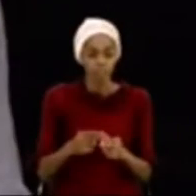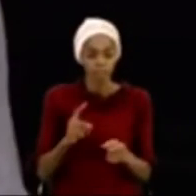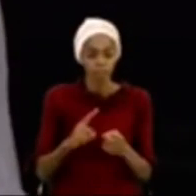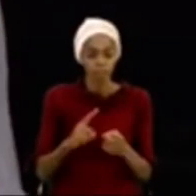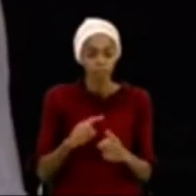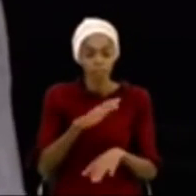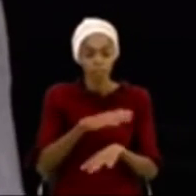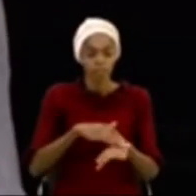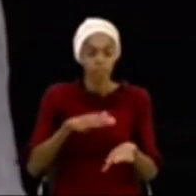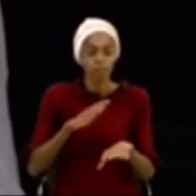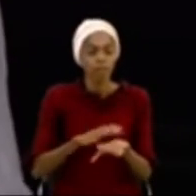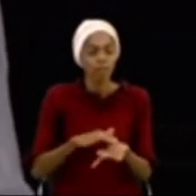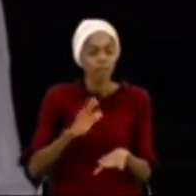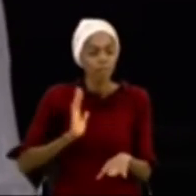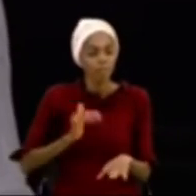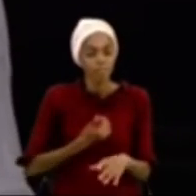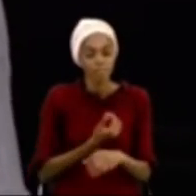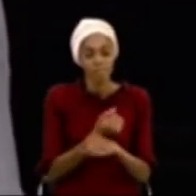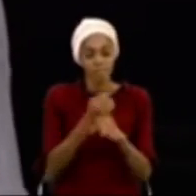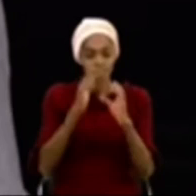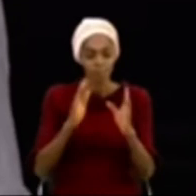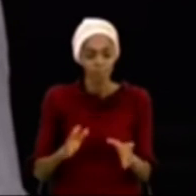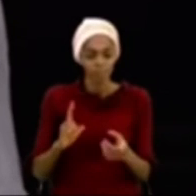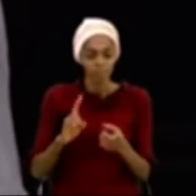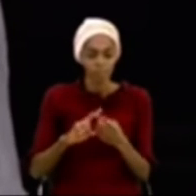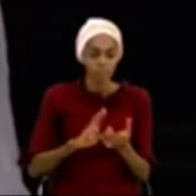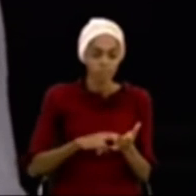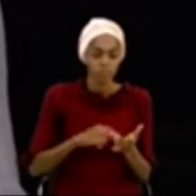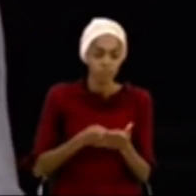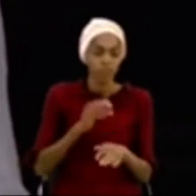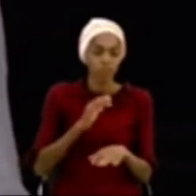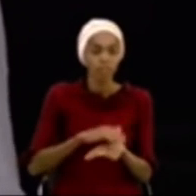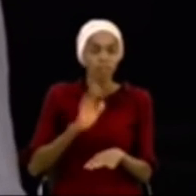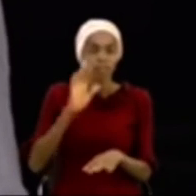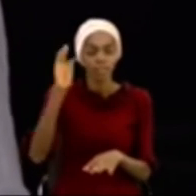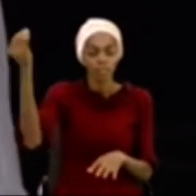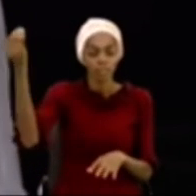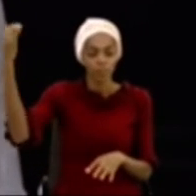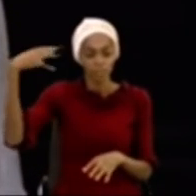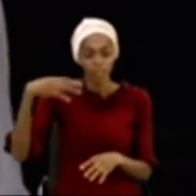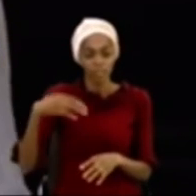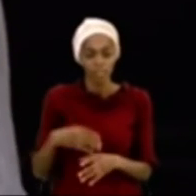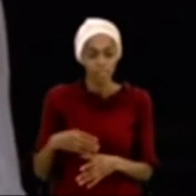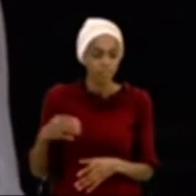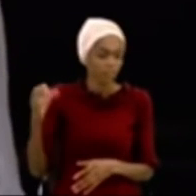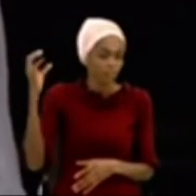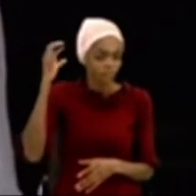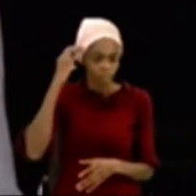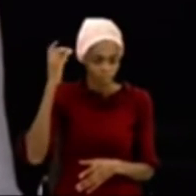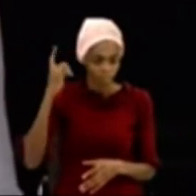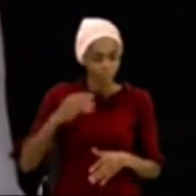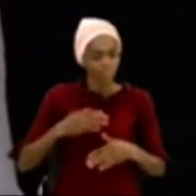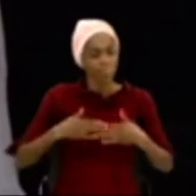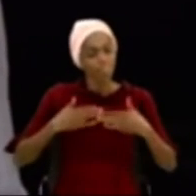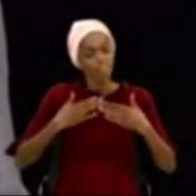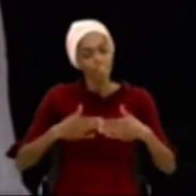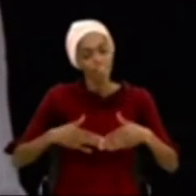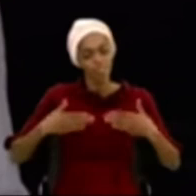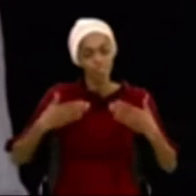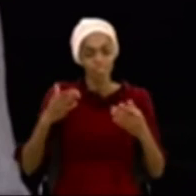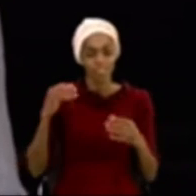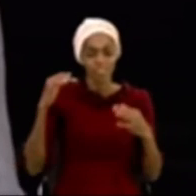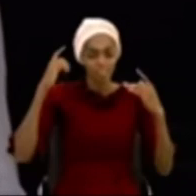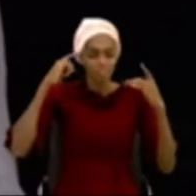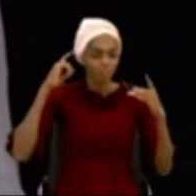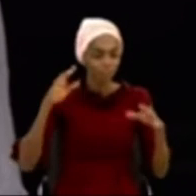fall on your grace. Hear the joyful sound of our offering, as